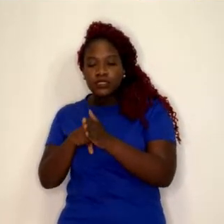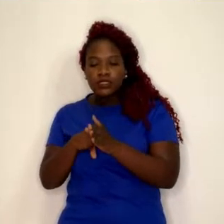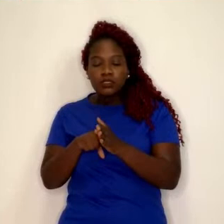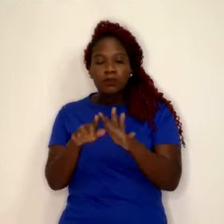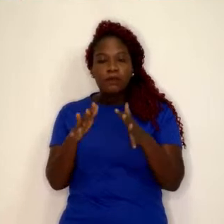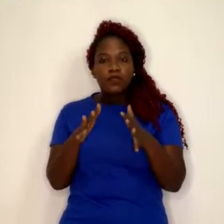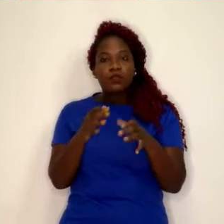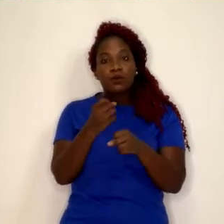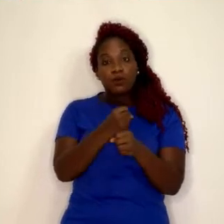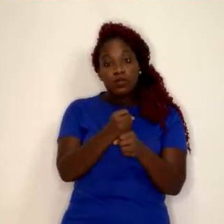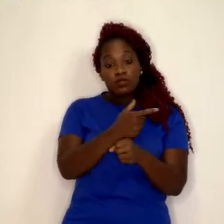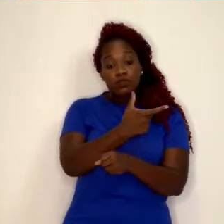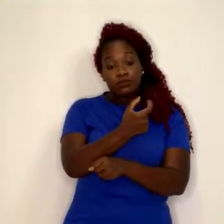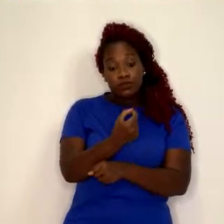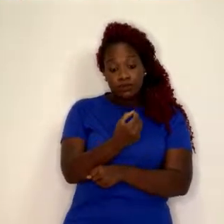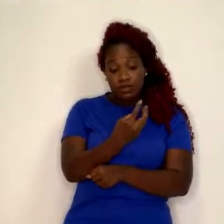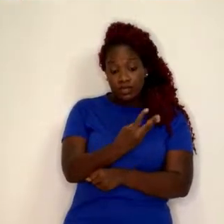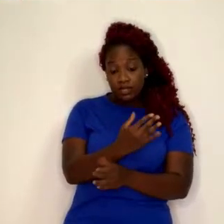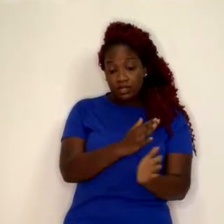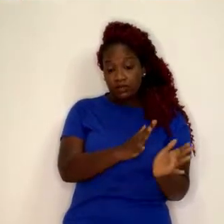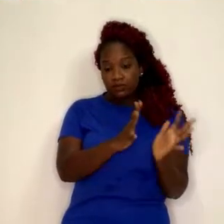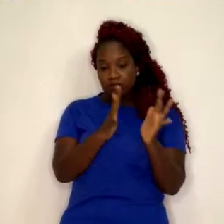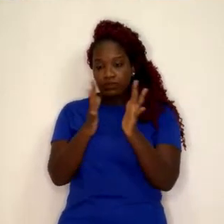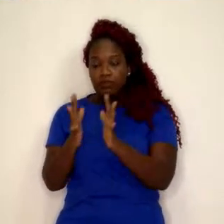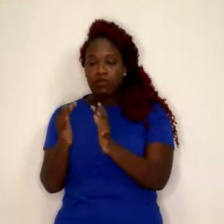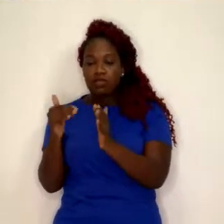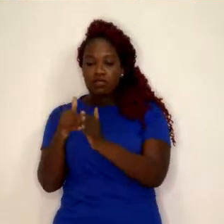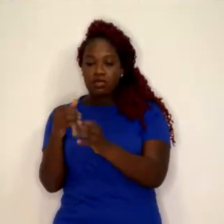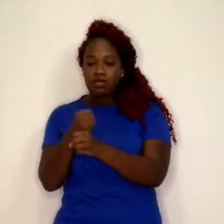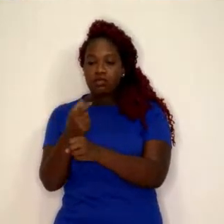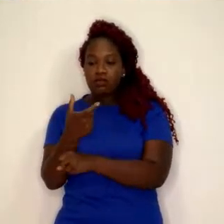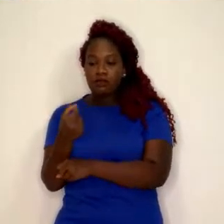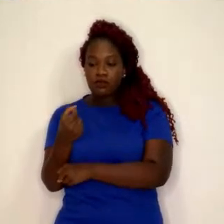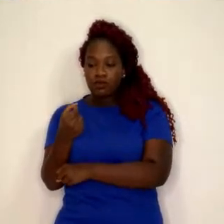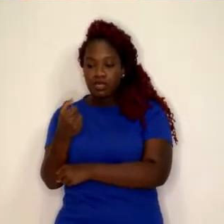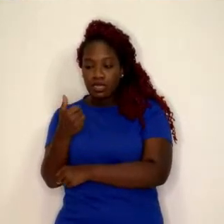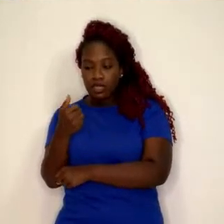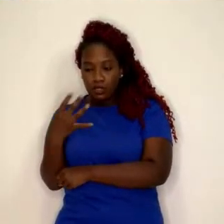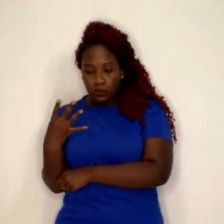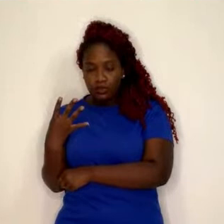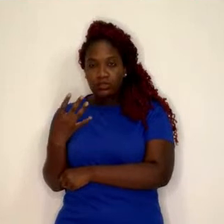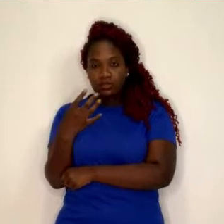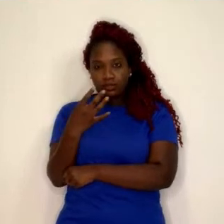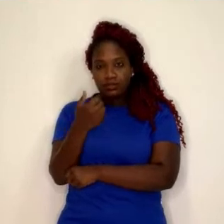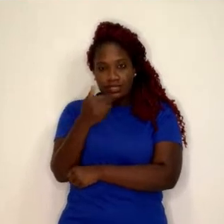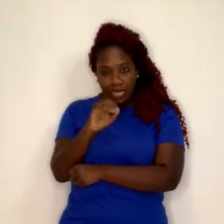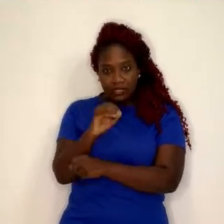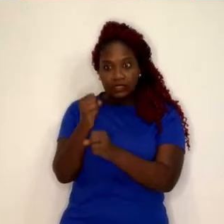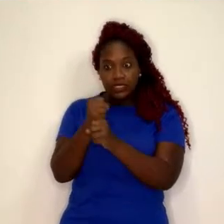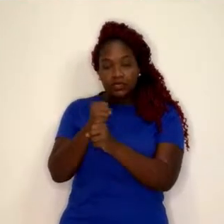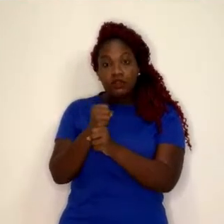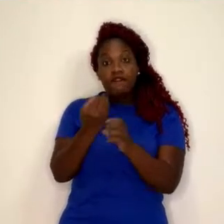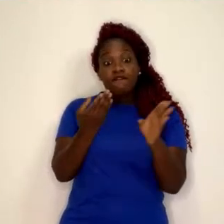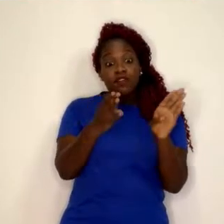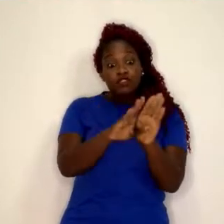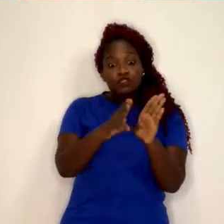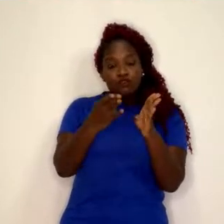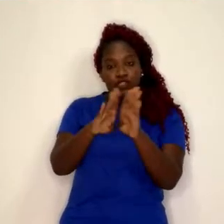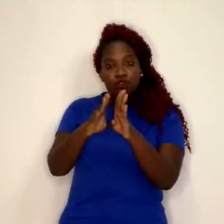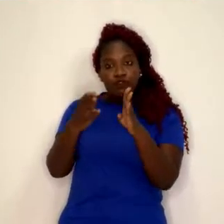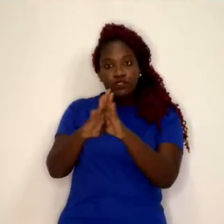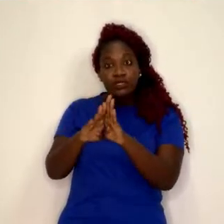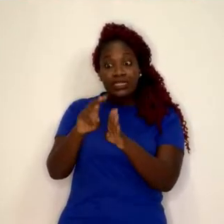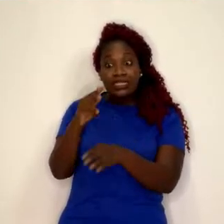searching that between 2013 and in one decade, that's